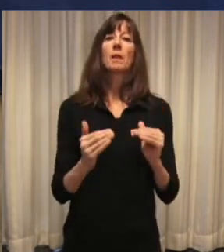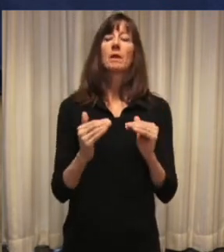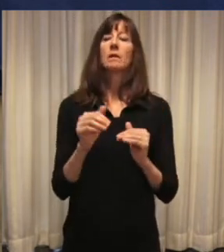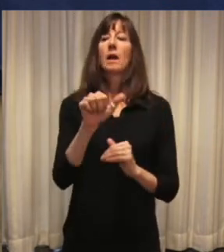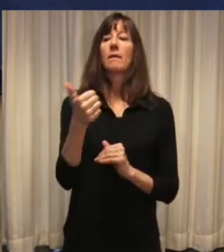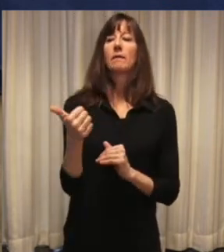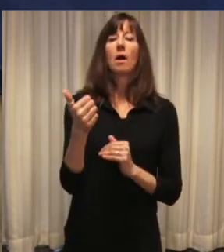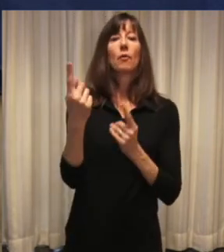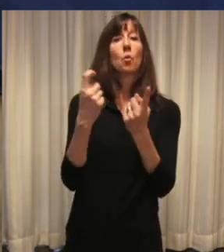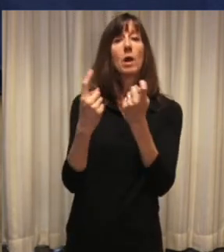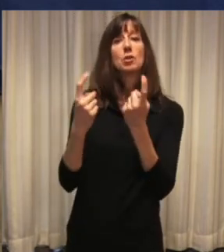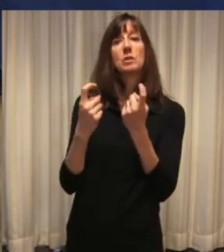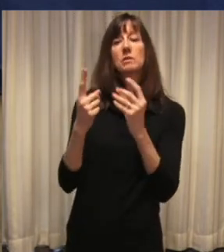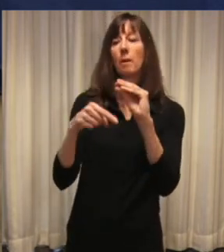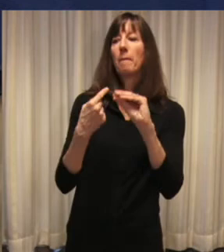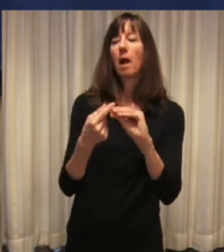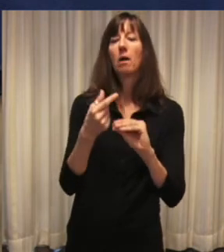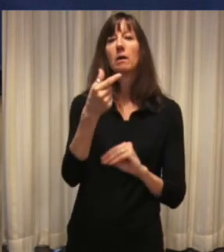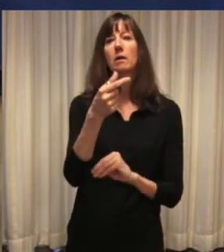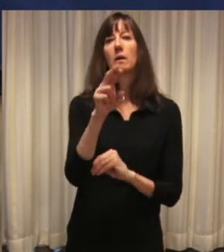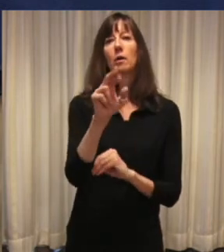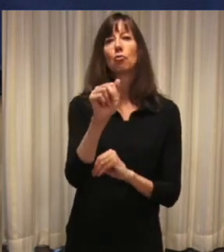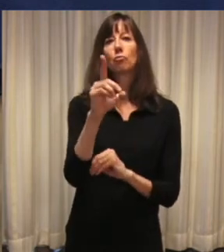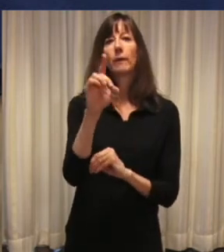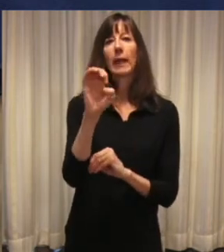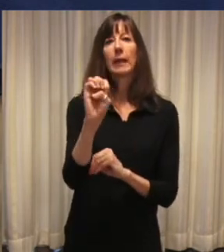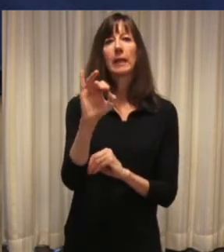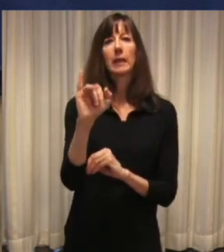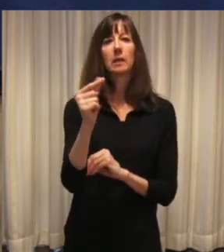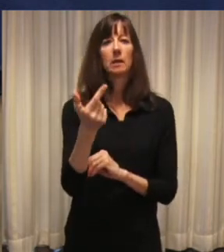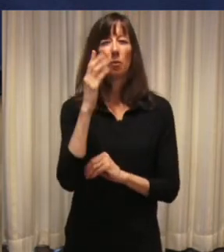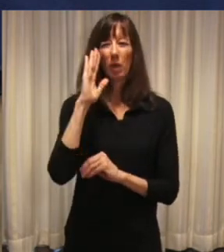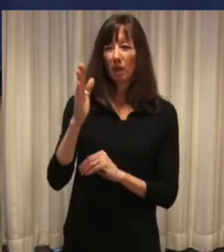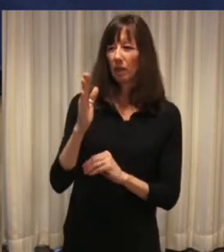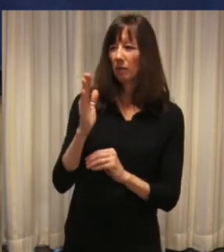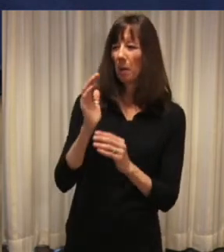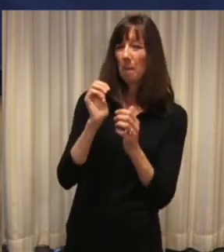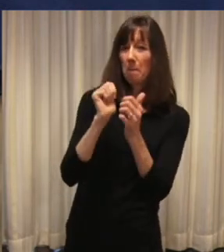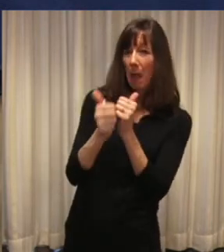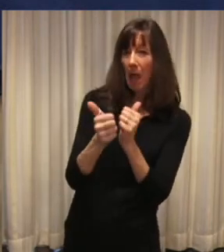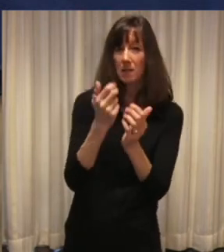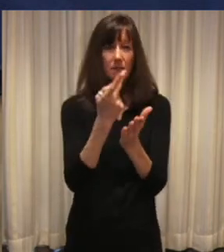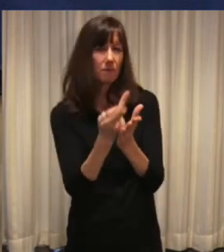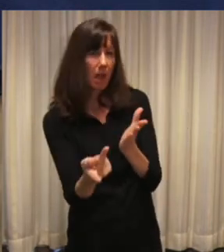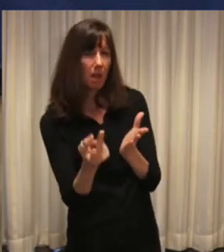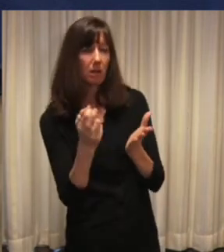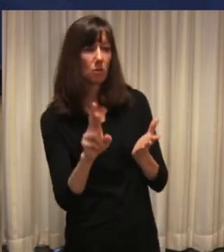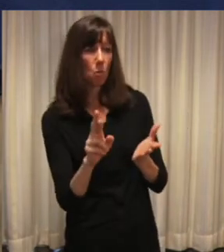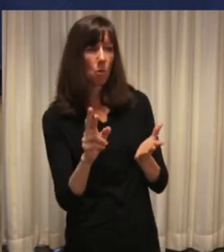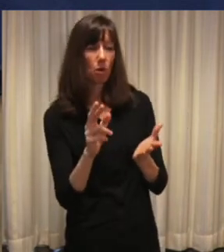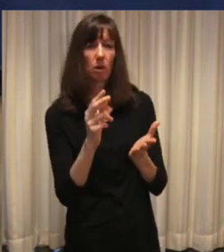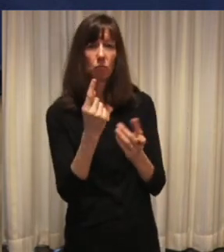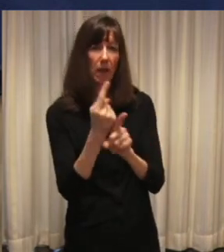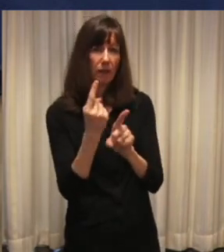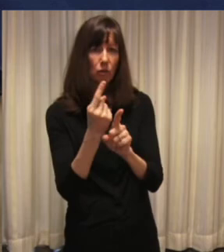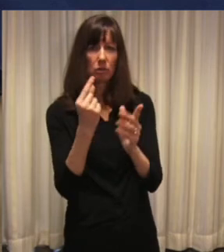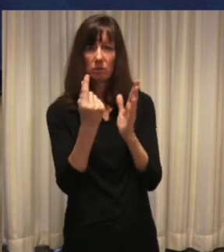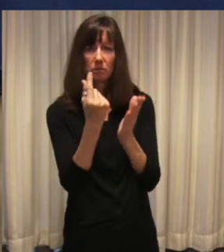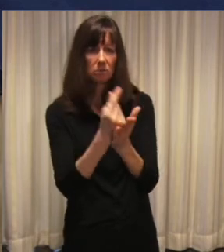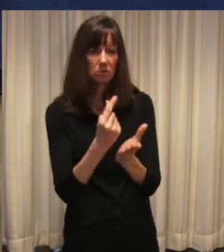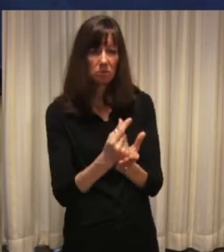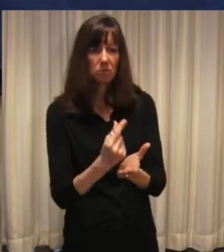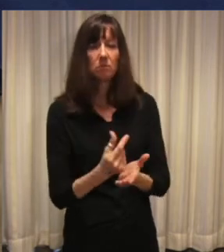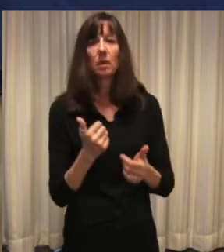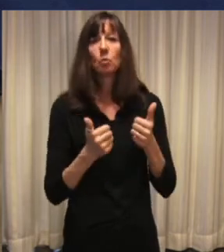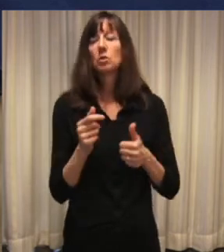on work? Or you may not know that yet. Yeah, we're not going to go to pass-fail. Students are going to be graded on the work that they do. So, again, trying to keep